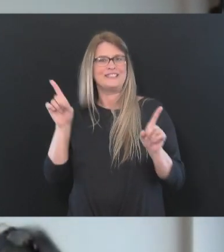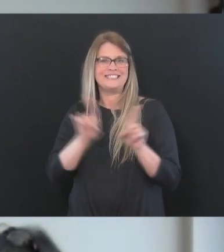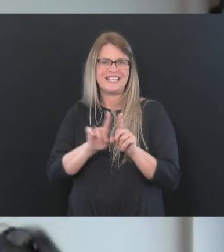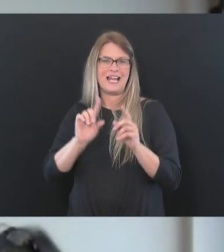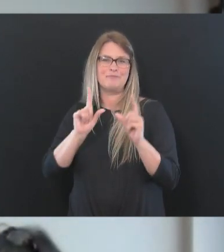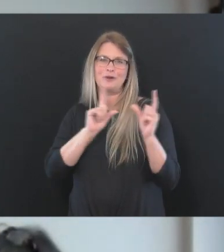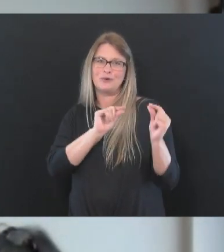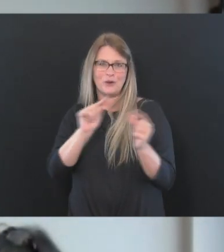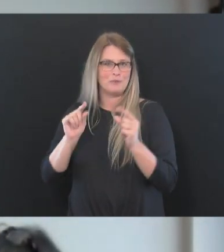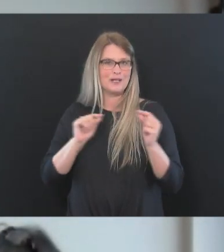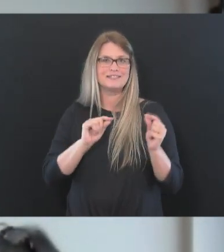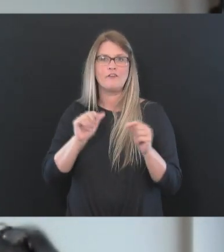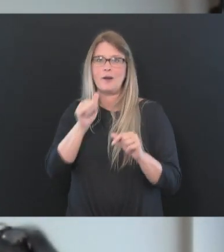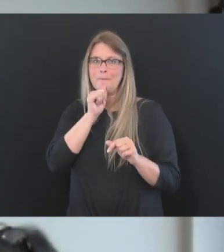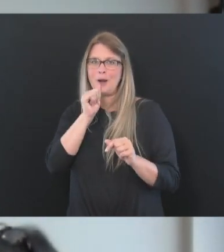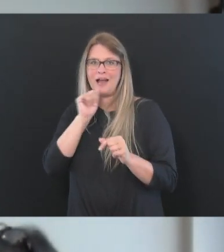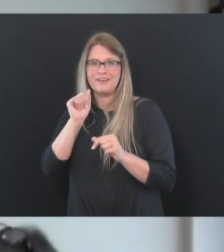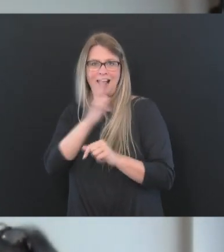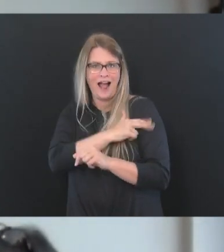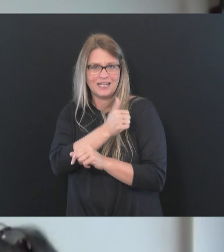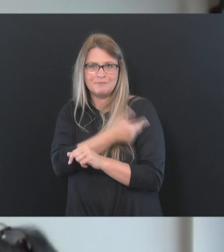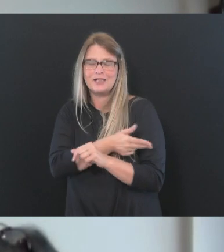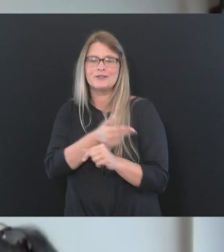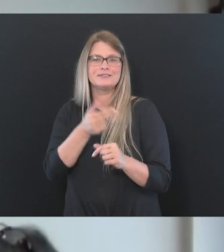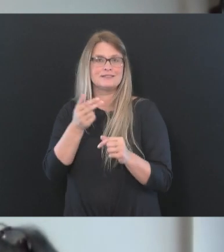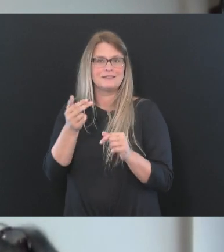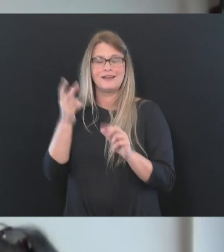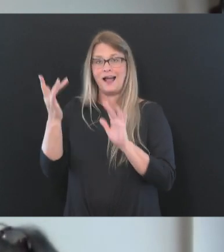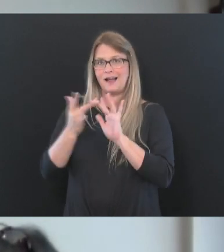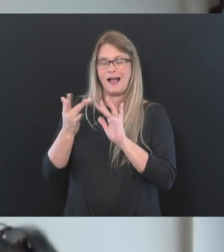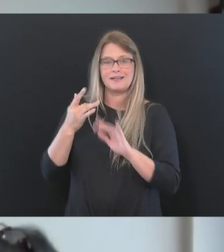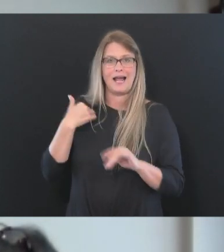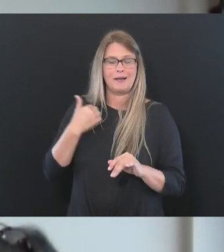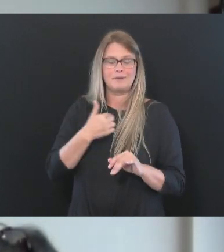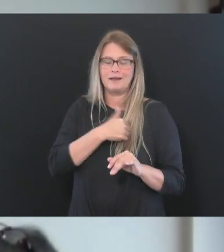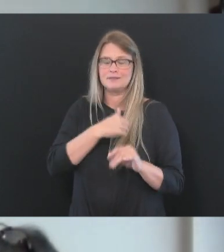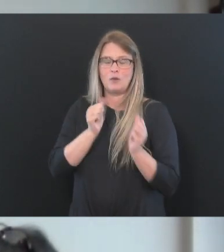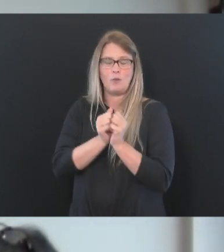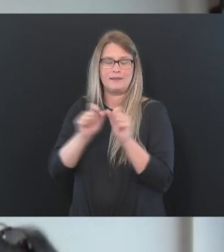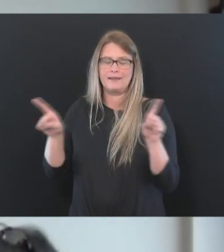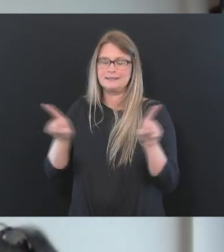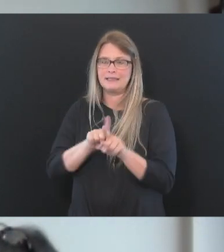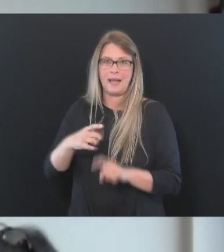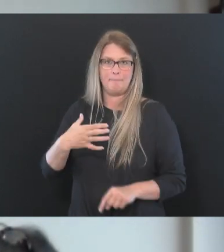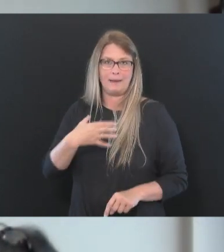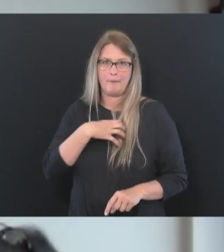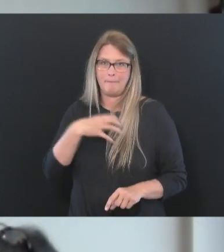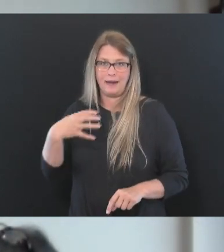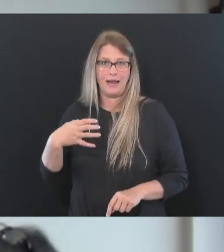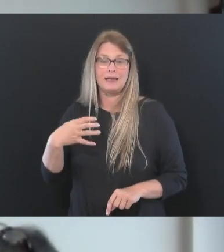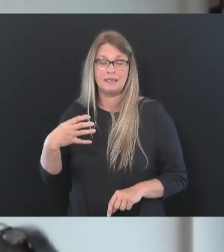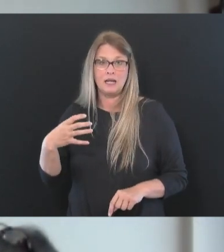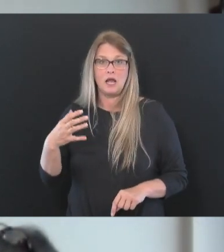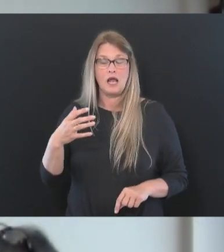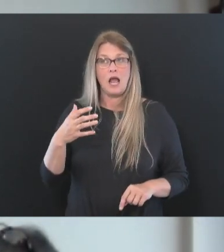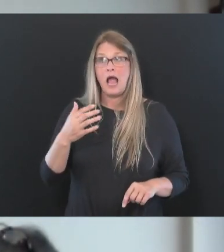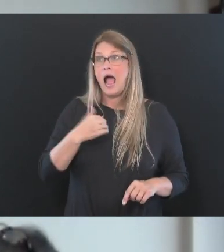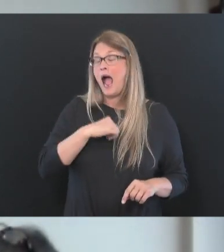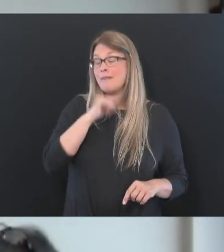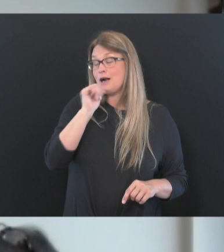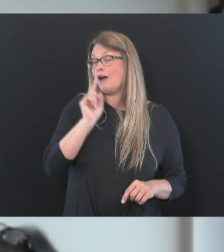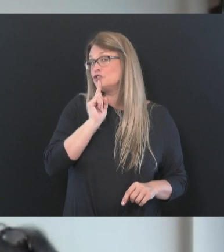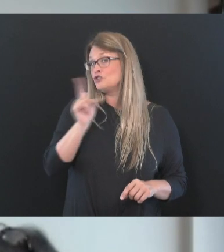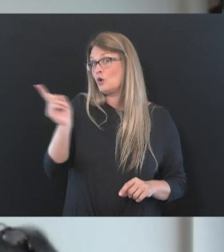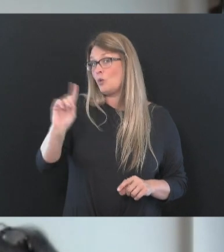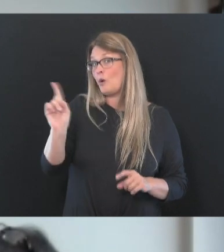private sector. I've had hospital administrators contact me with the exact same complaint. So I'm not sure where this is